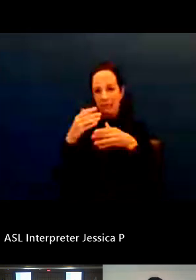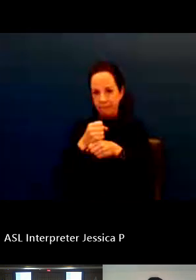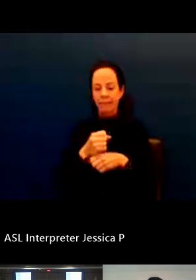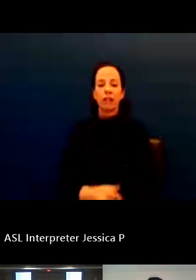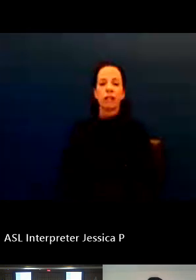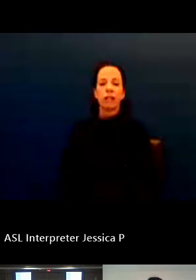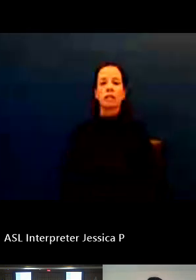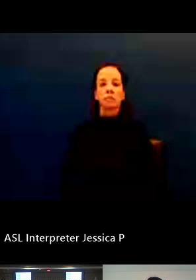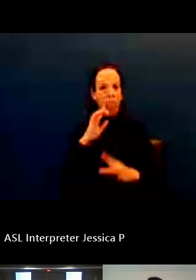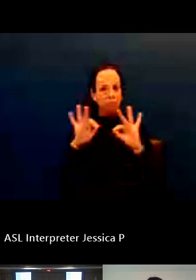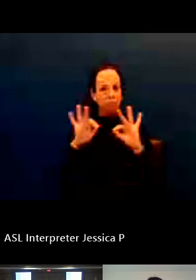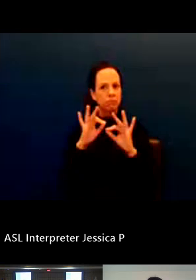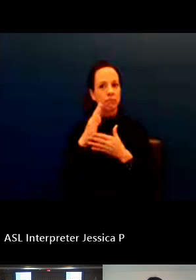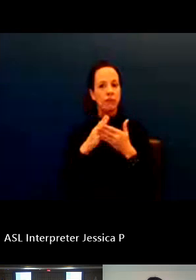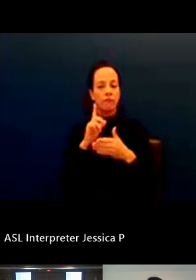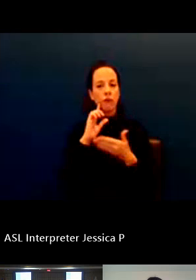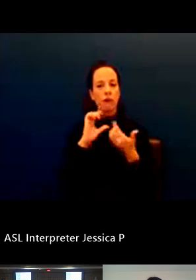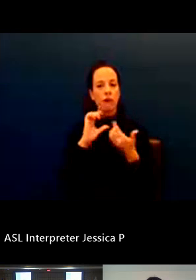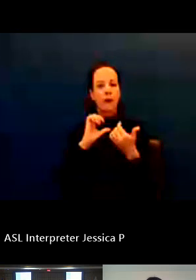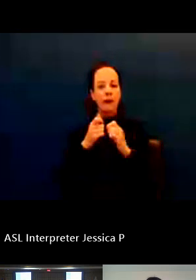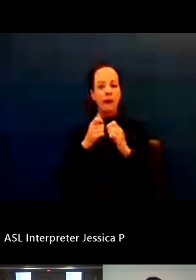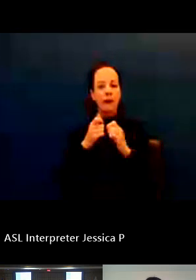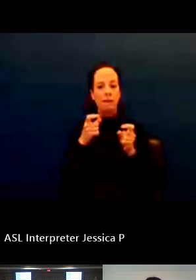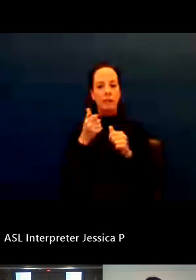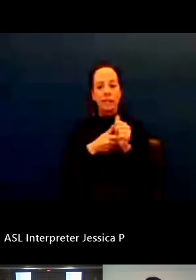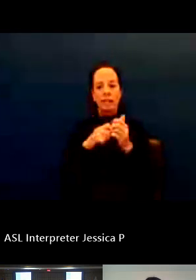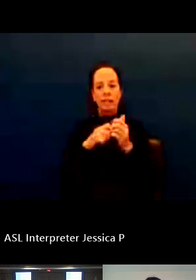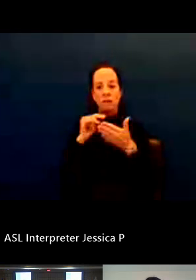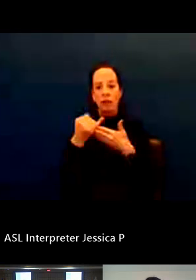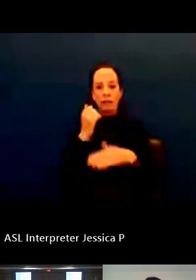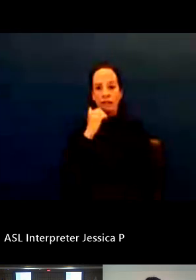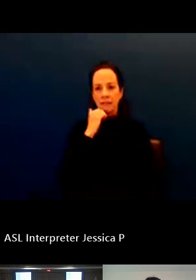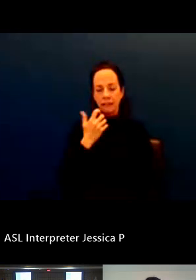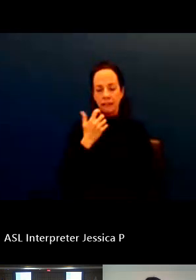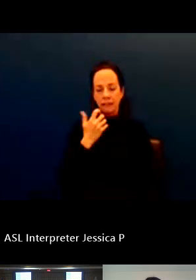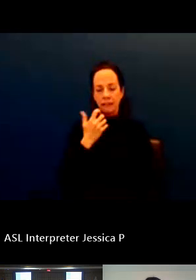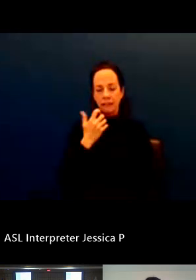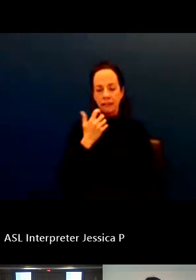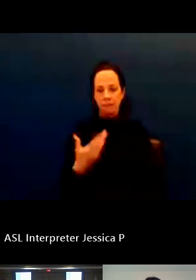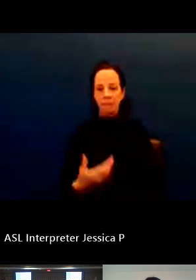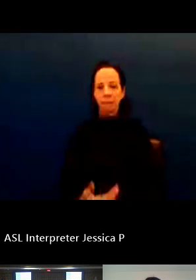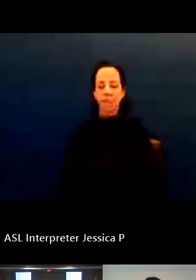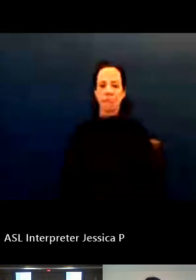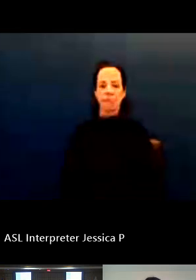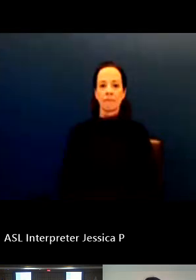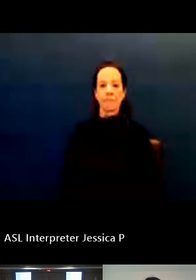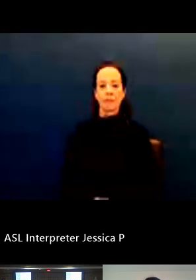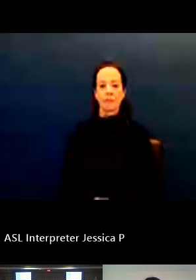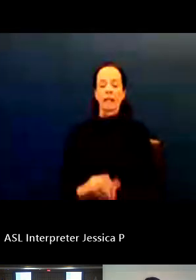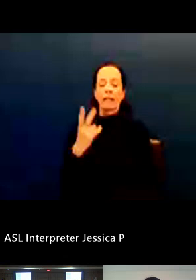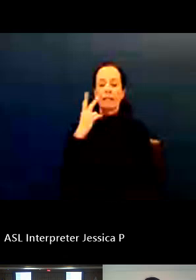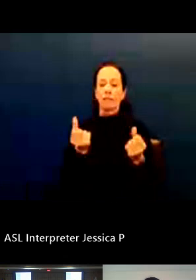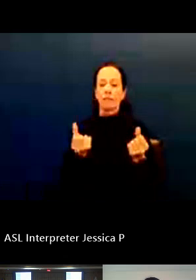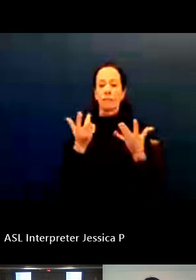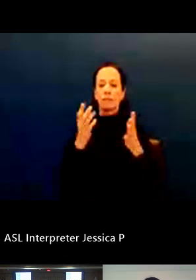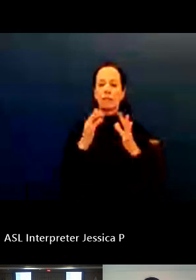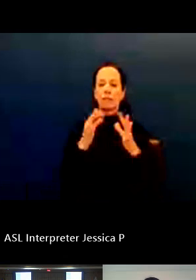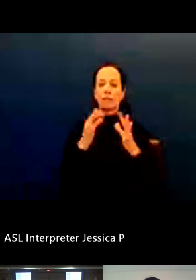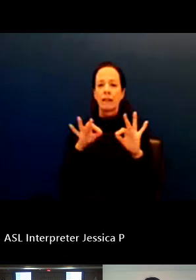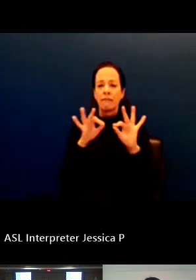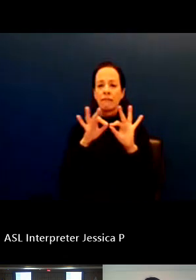value in providing some tools for effectively managing that meeting. So we're putting out new guidance for it. And of course, we're doing a lot